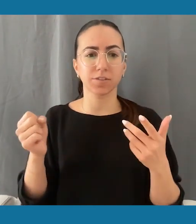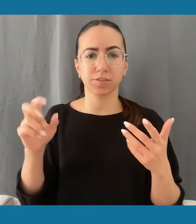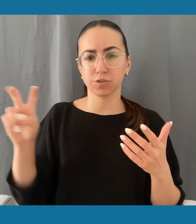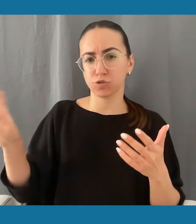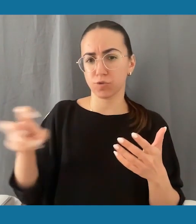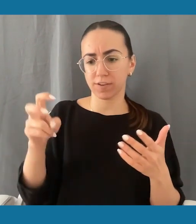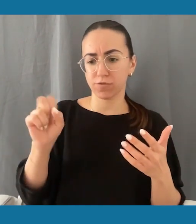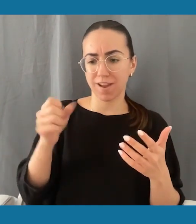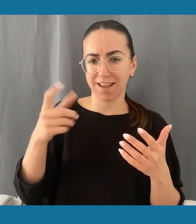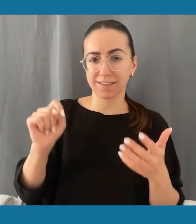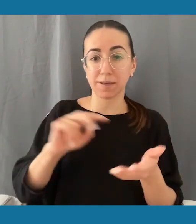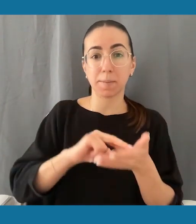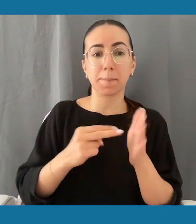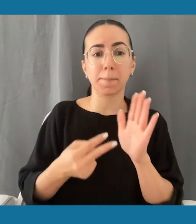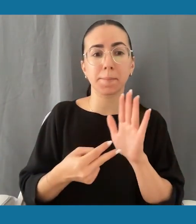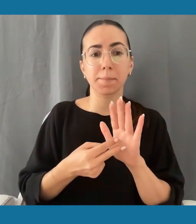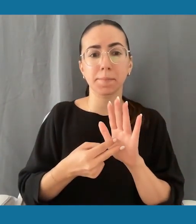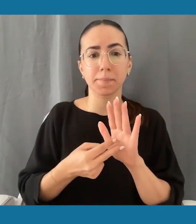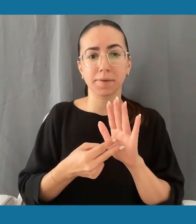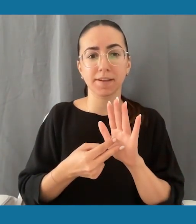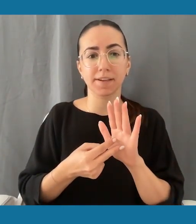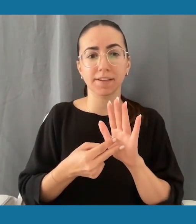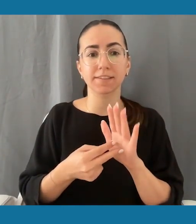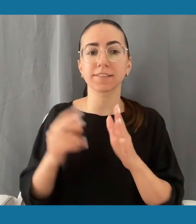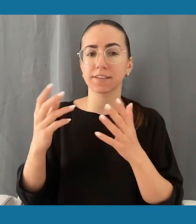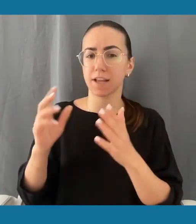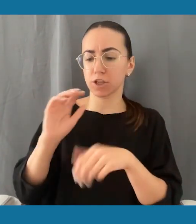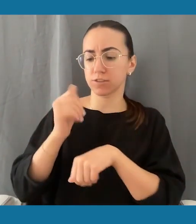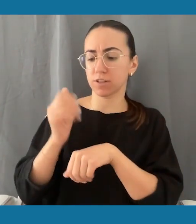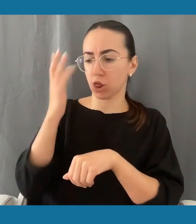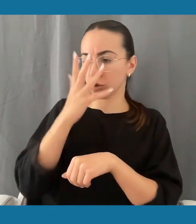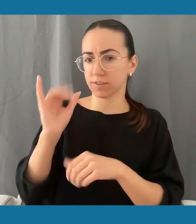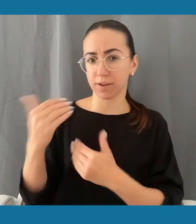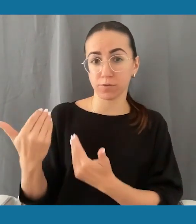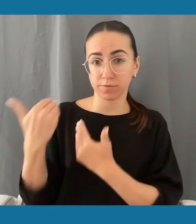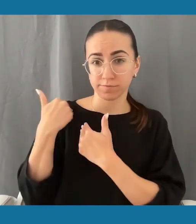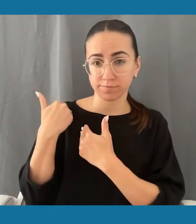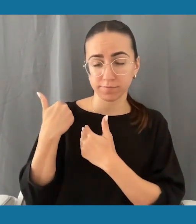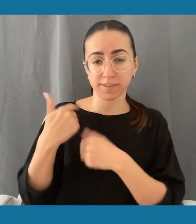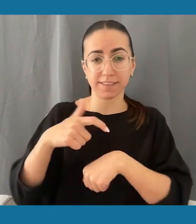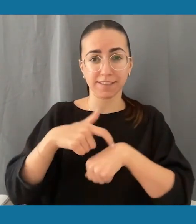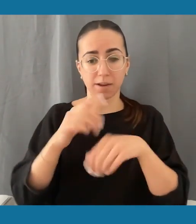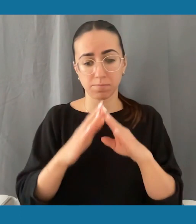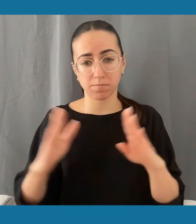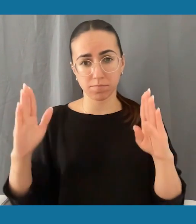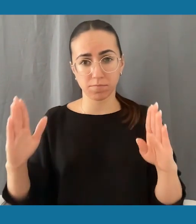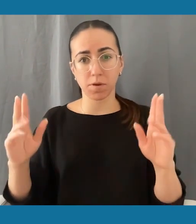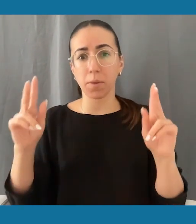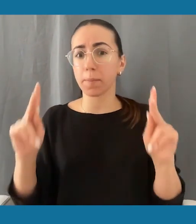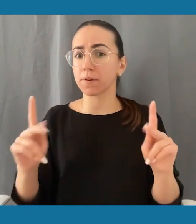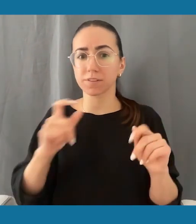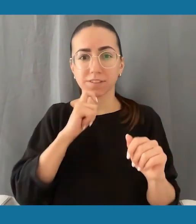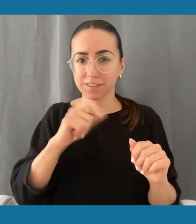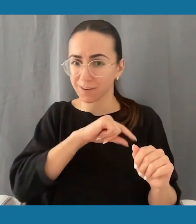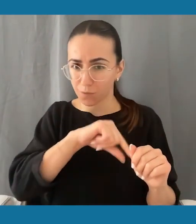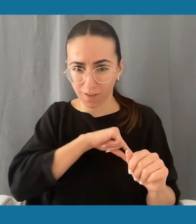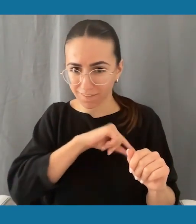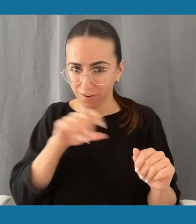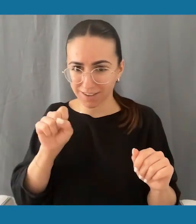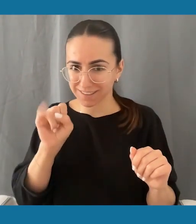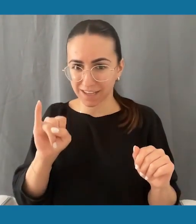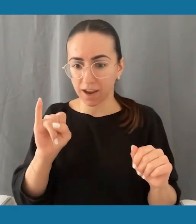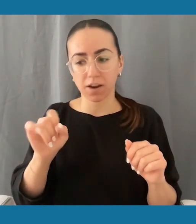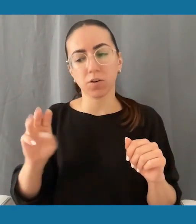transfers of assets create periods of ineligibility. These are periods of time during which the individual does not qualify for SSI